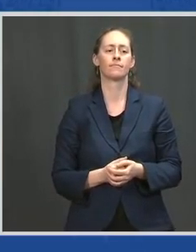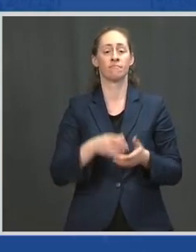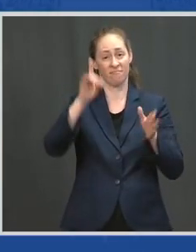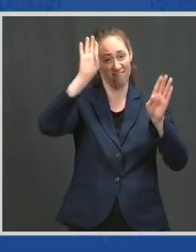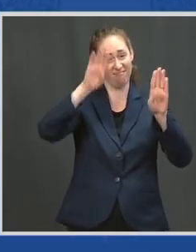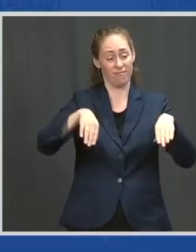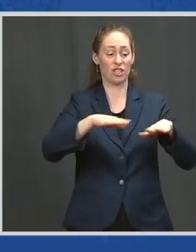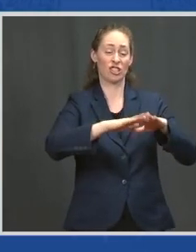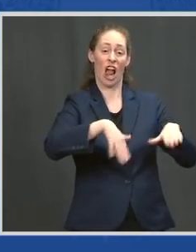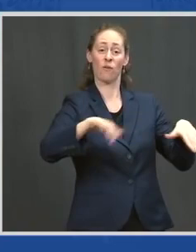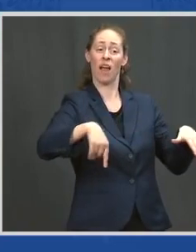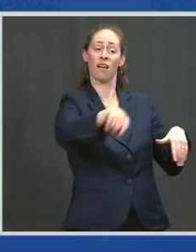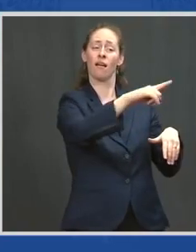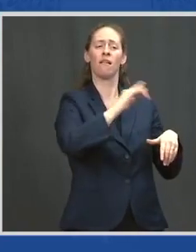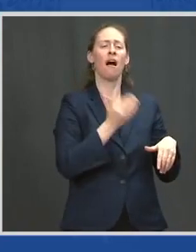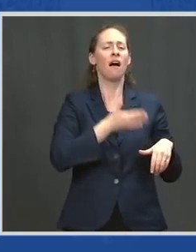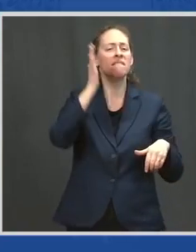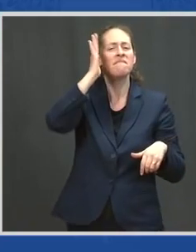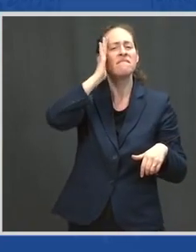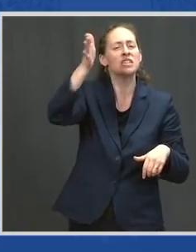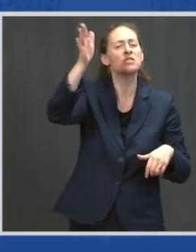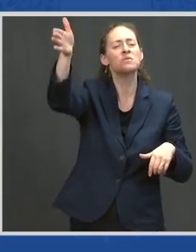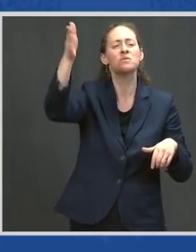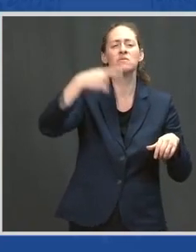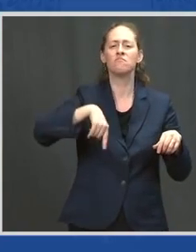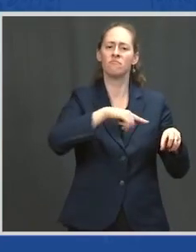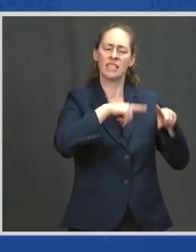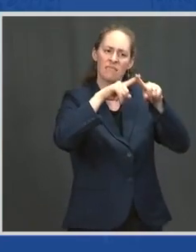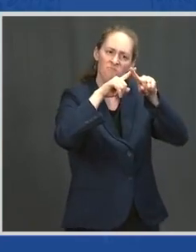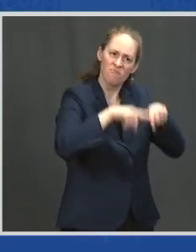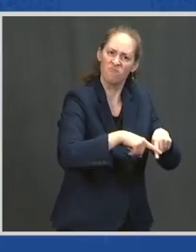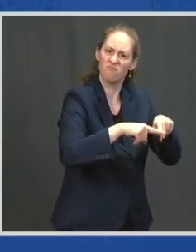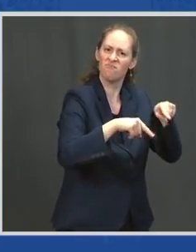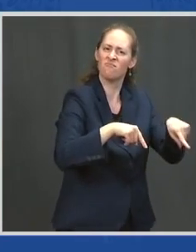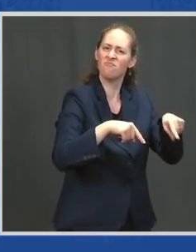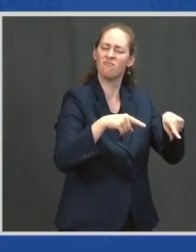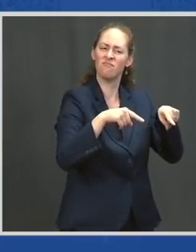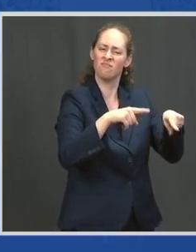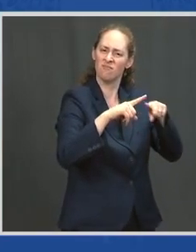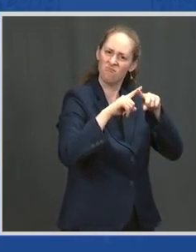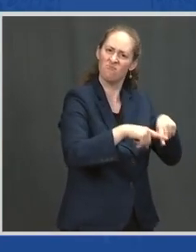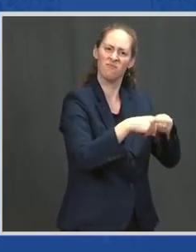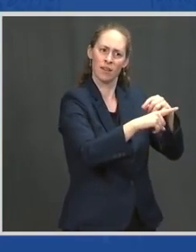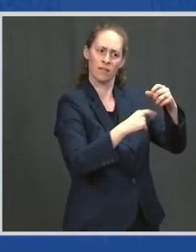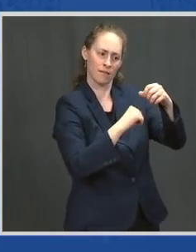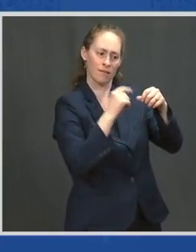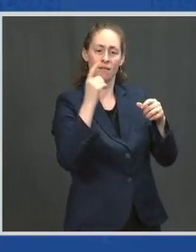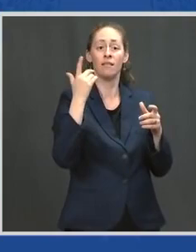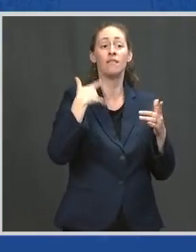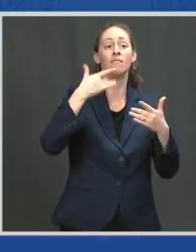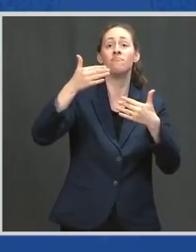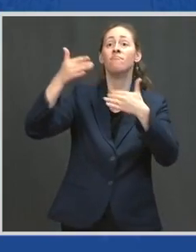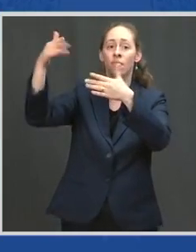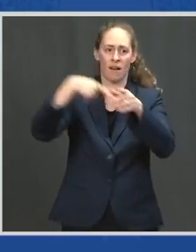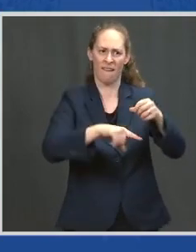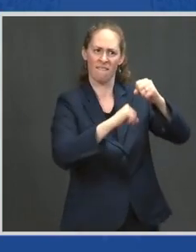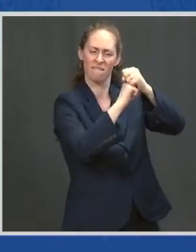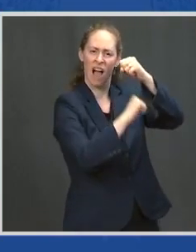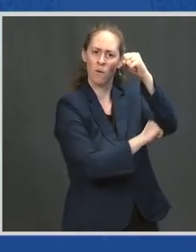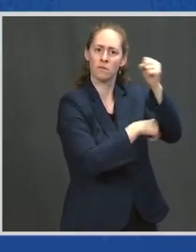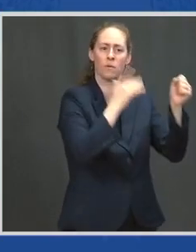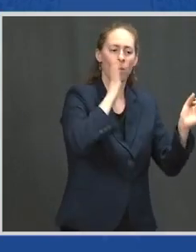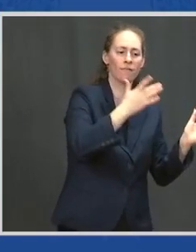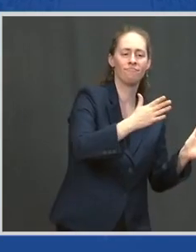children. They're all our children. And they are the kite strings that literally lift our national ambitions aloft. So we've got to invest in